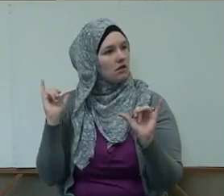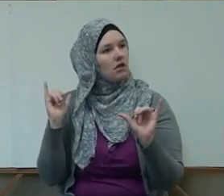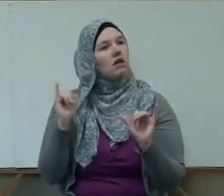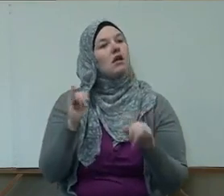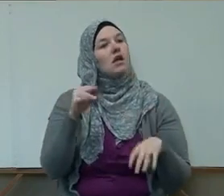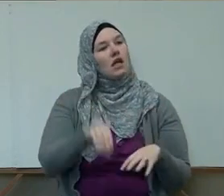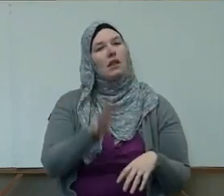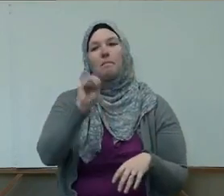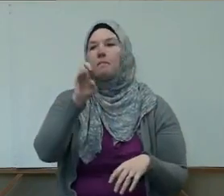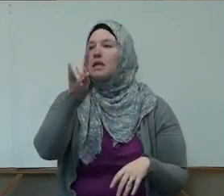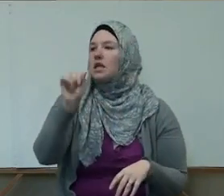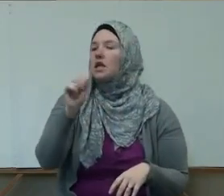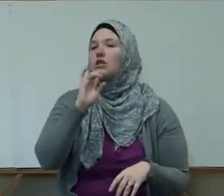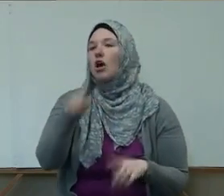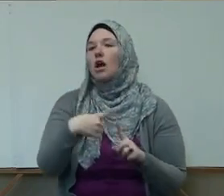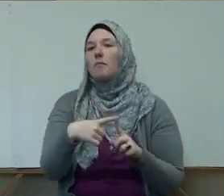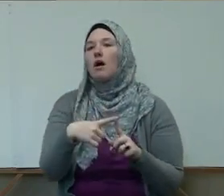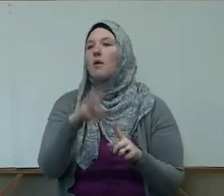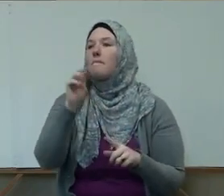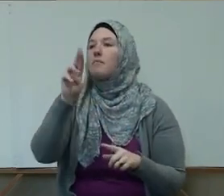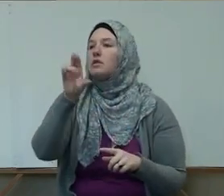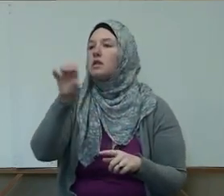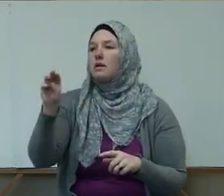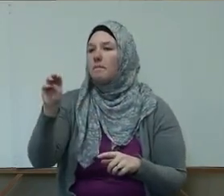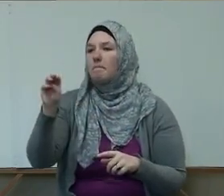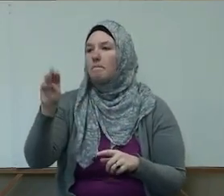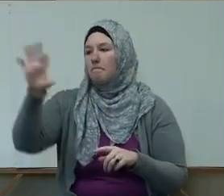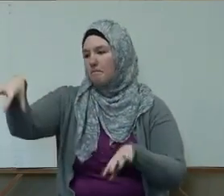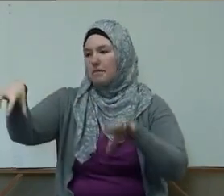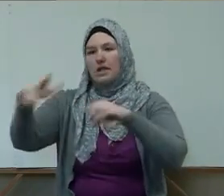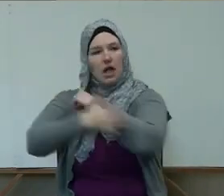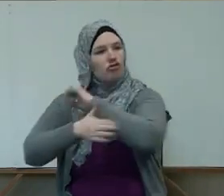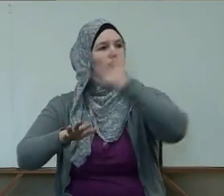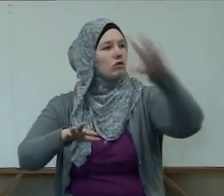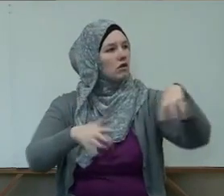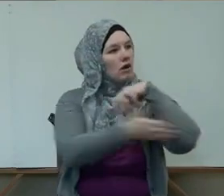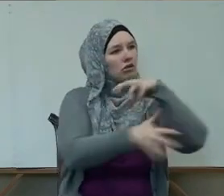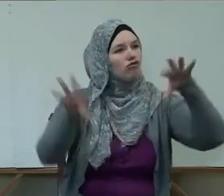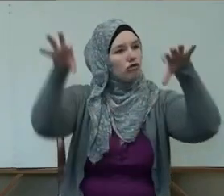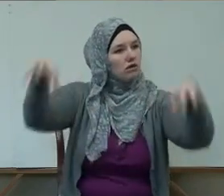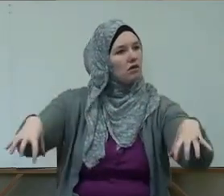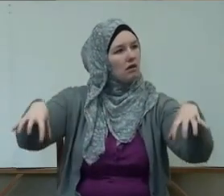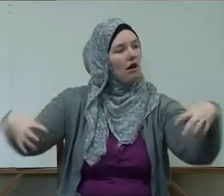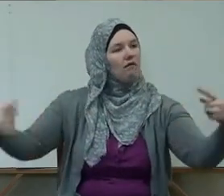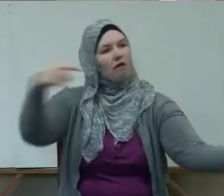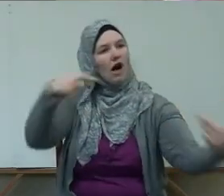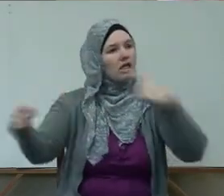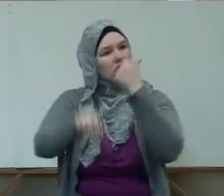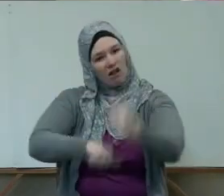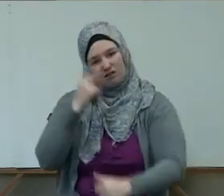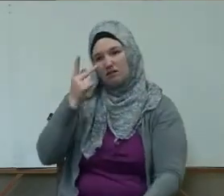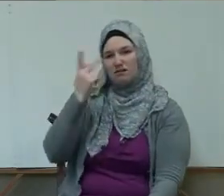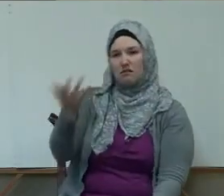Muslim communities fighting each other. And Allah commands the Muslims to fight back against the